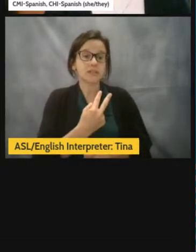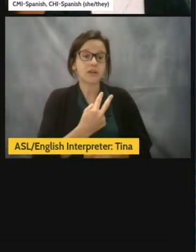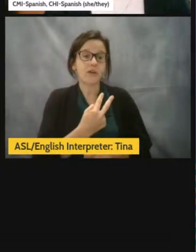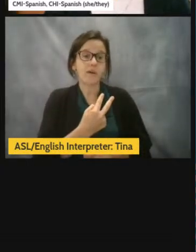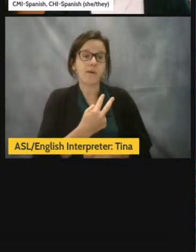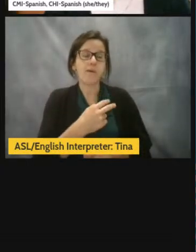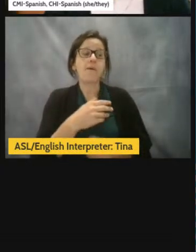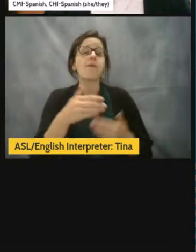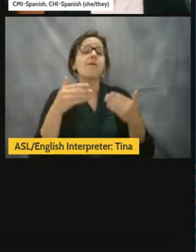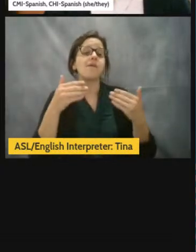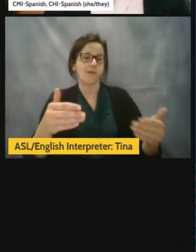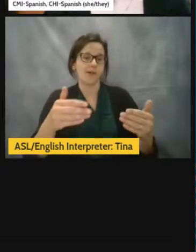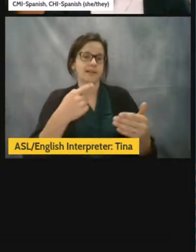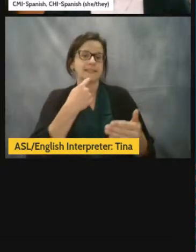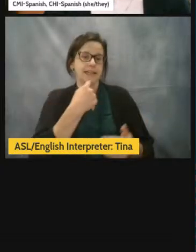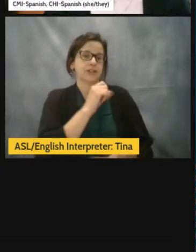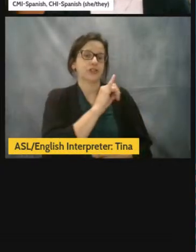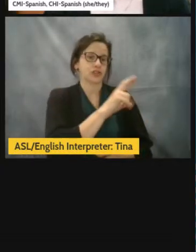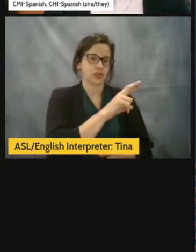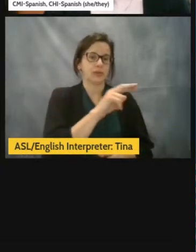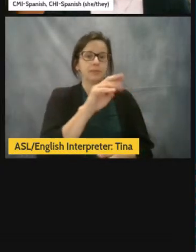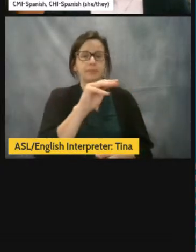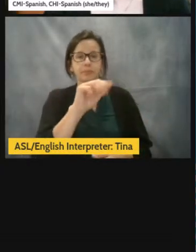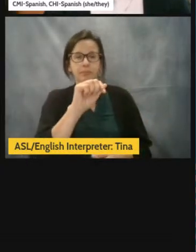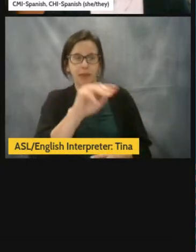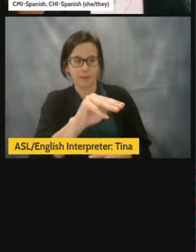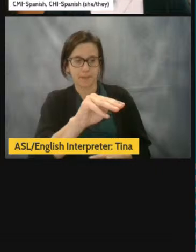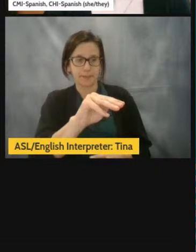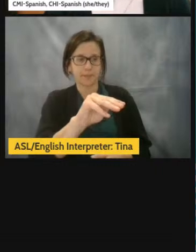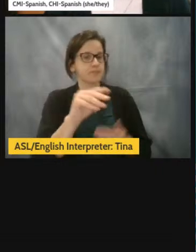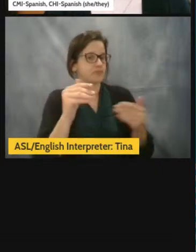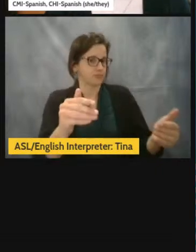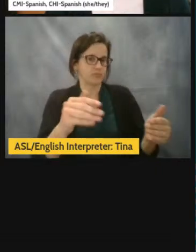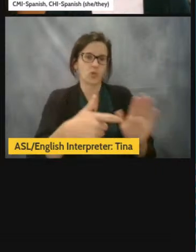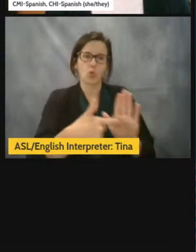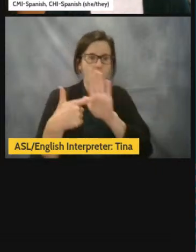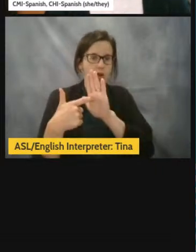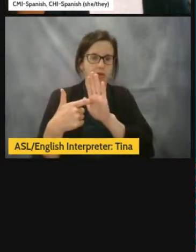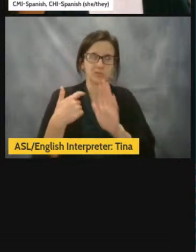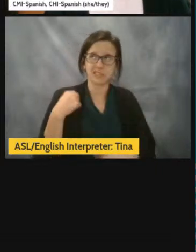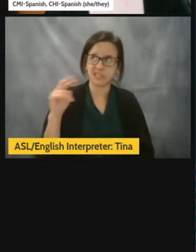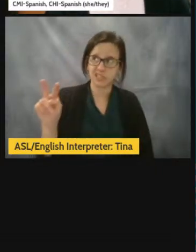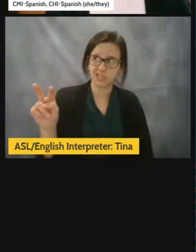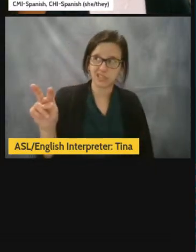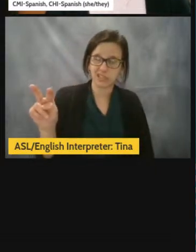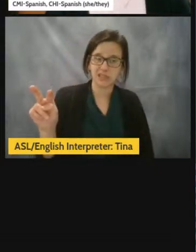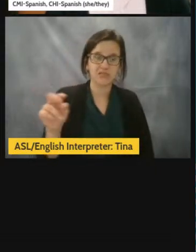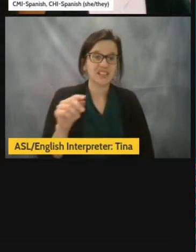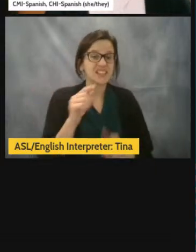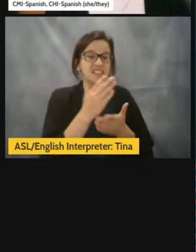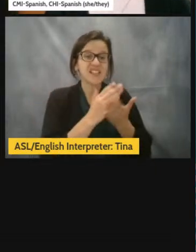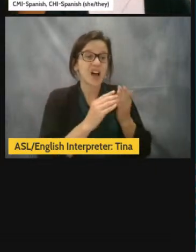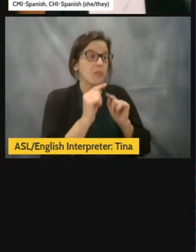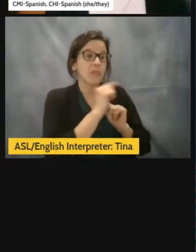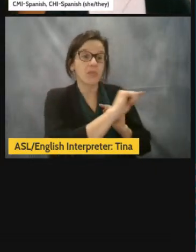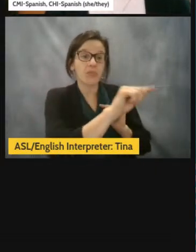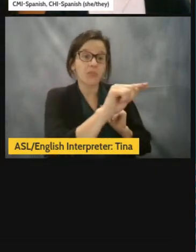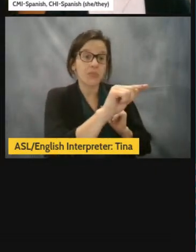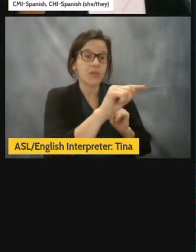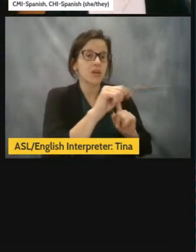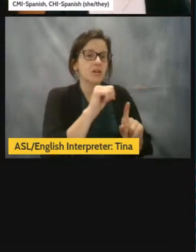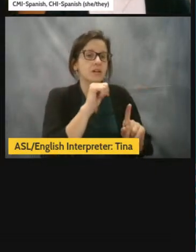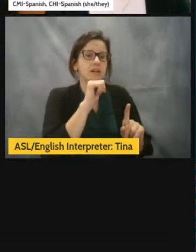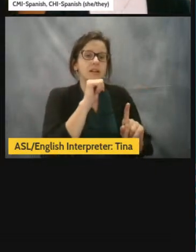not members of the LGBTQIA community resulted in errors. Not